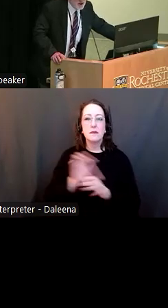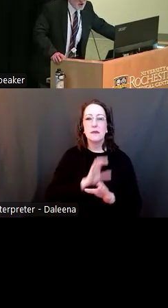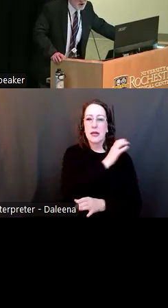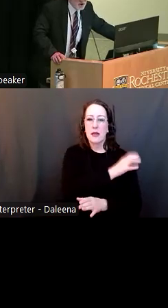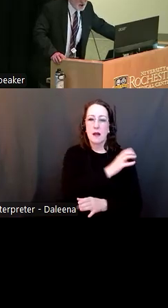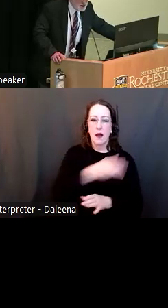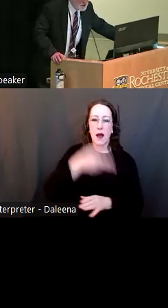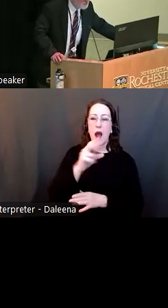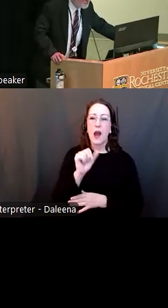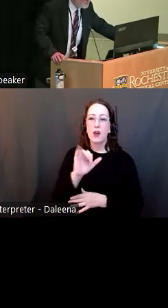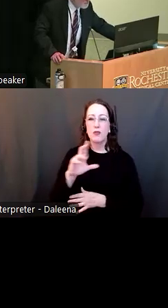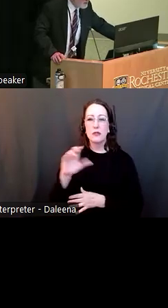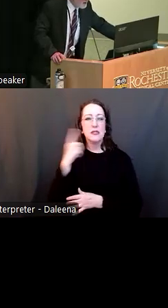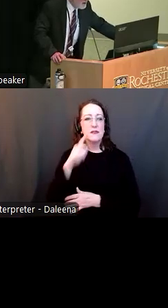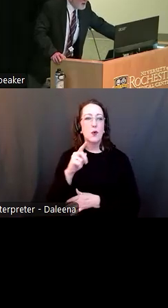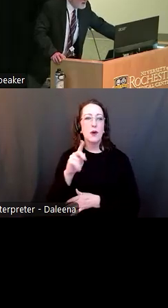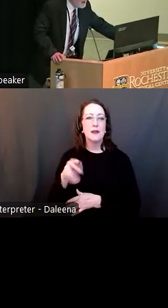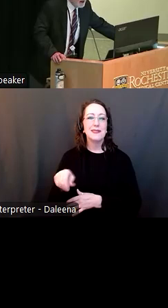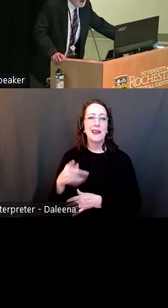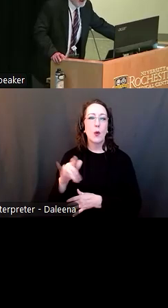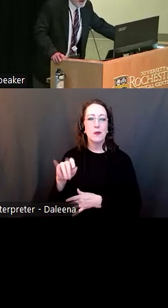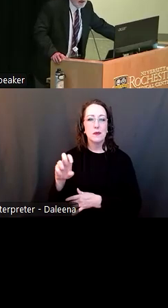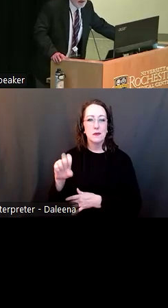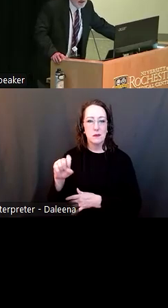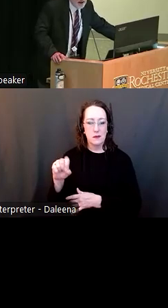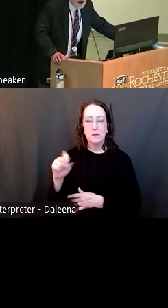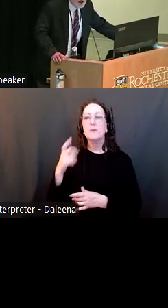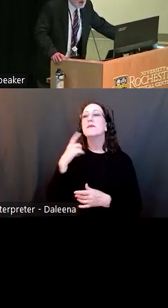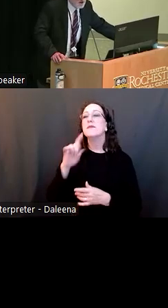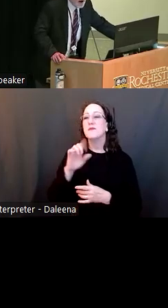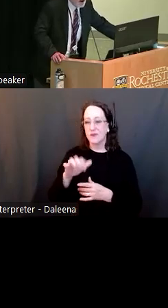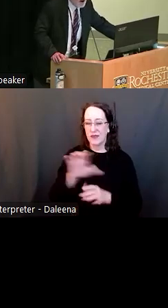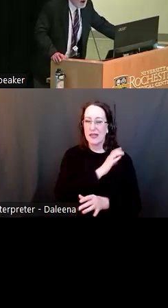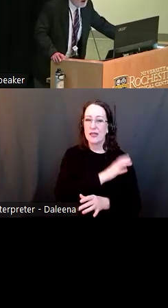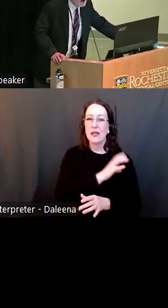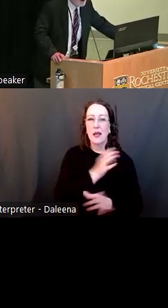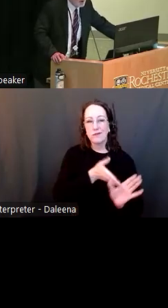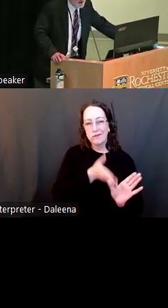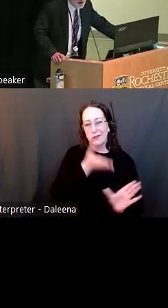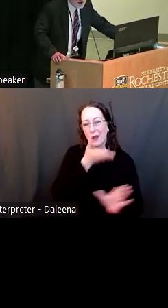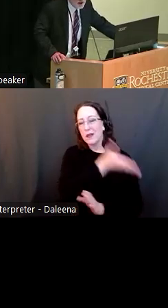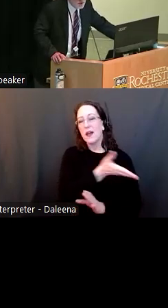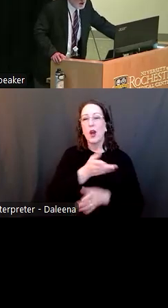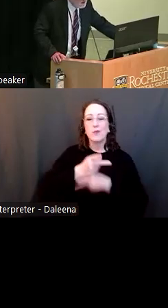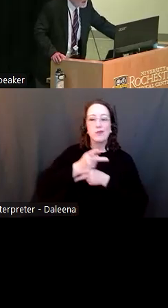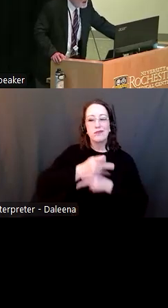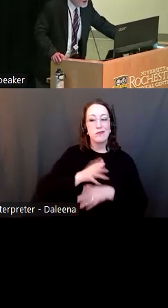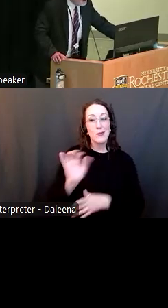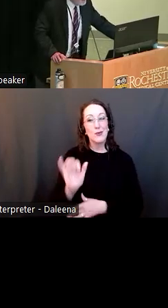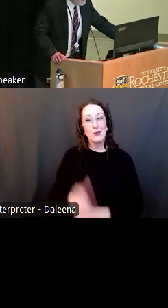for psychosis clinic. And Tanya is the psychologist over there and supervisor as